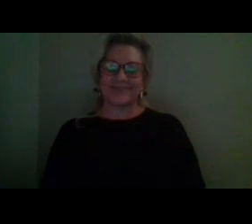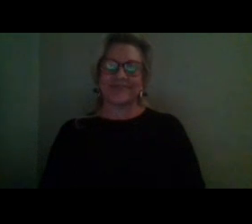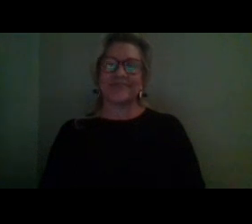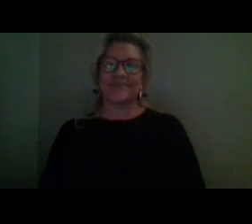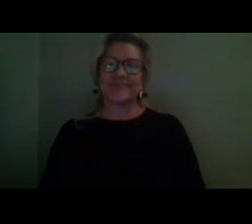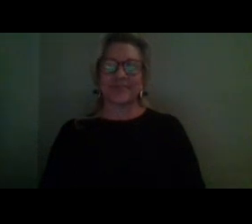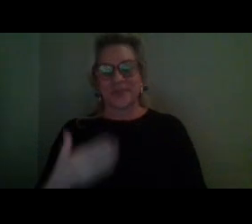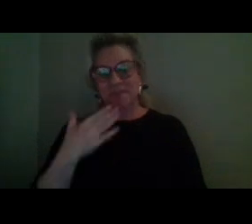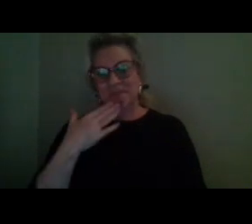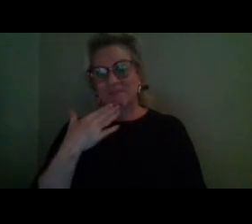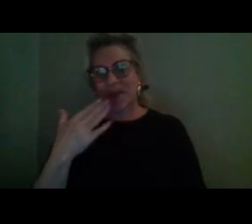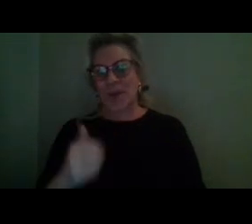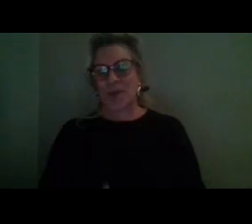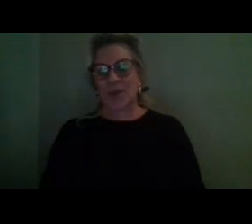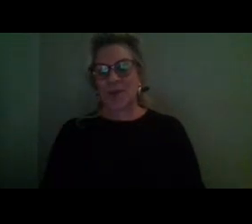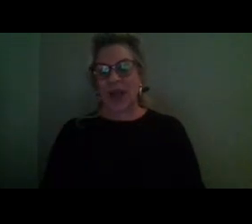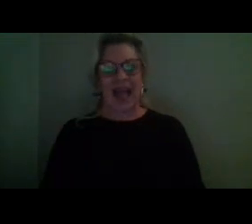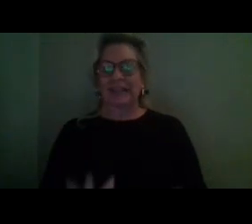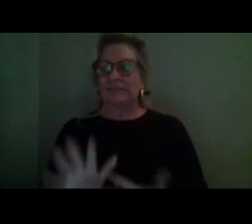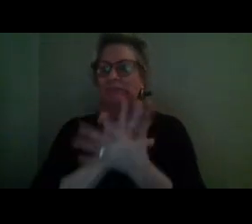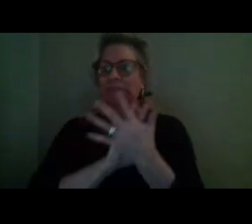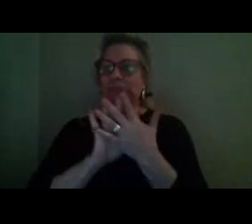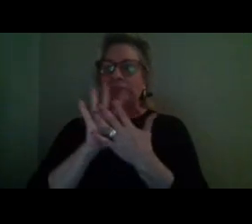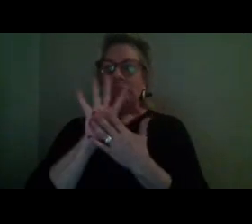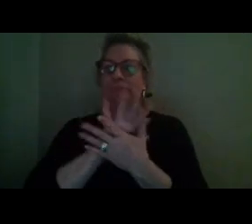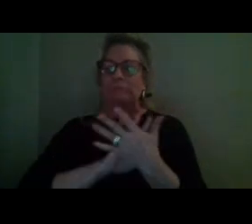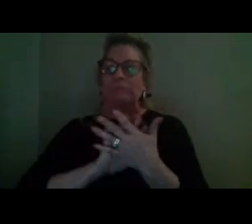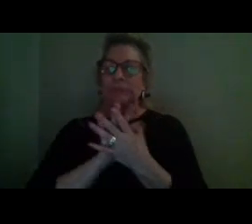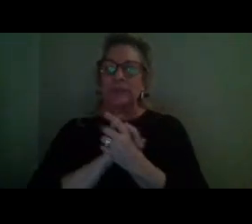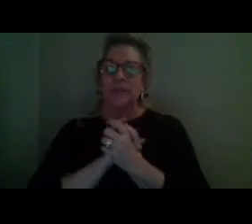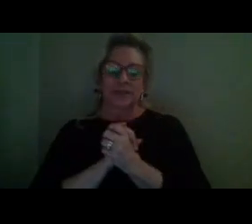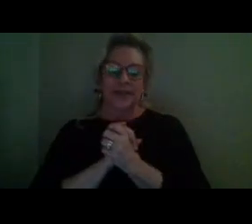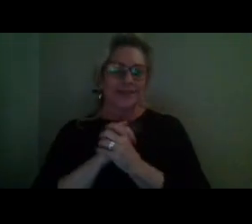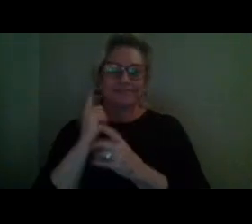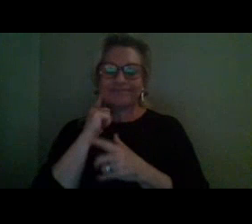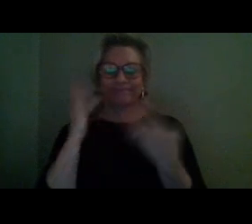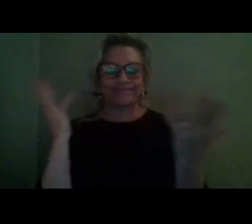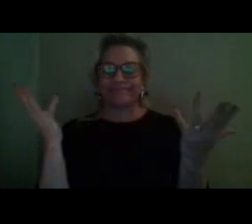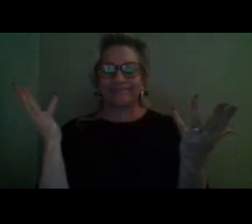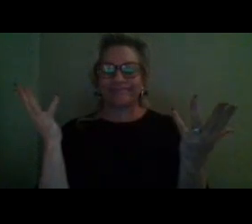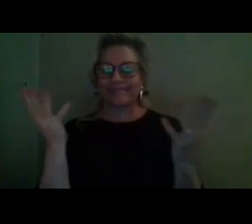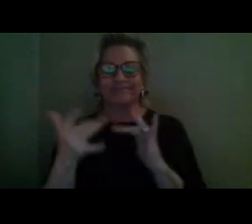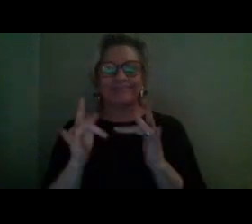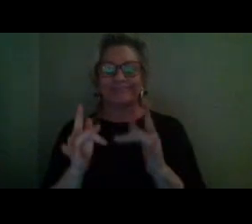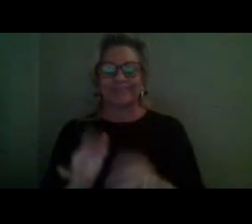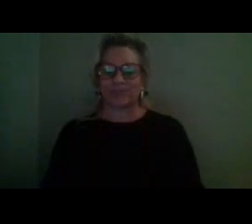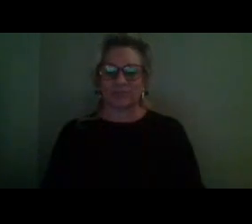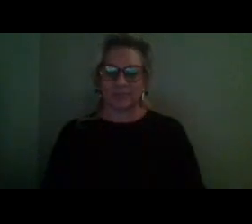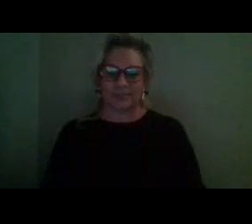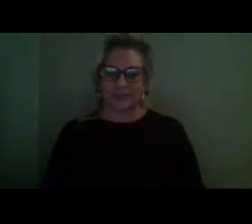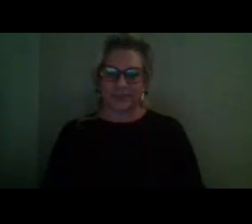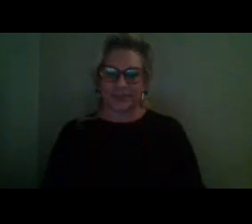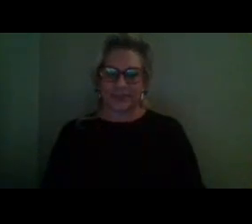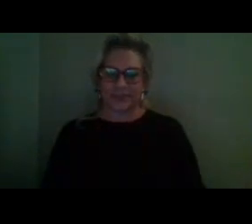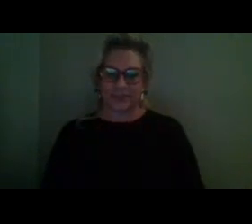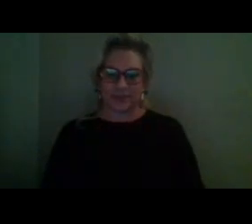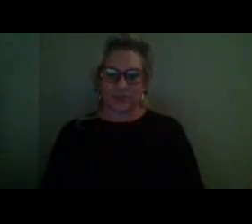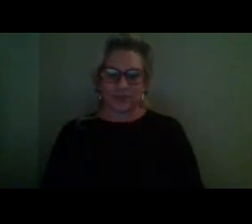Great, thank you. This is Madeline Harris from